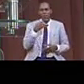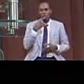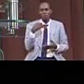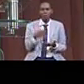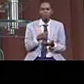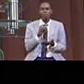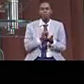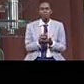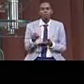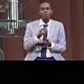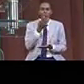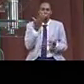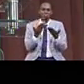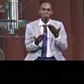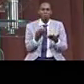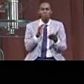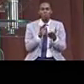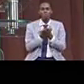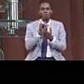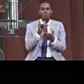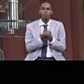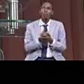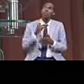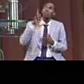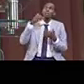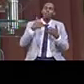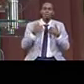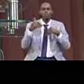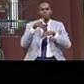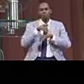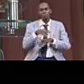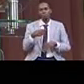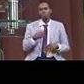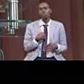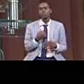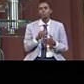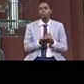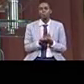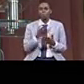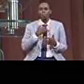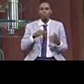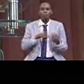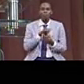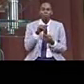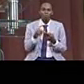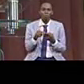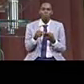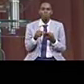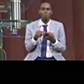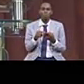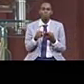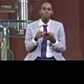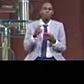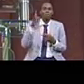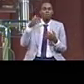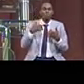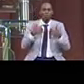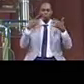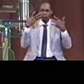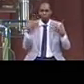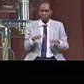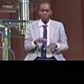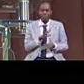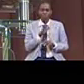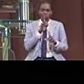may believe that thou hast sent me. And when he had thus spoken,